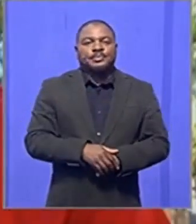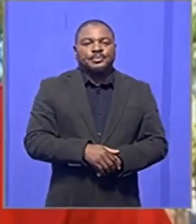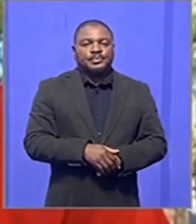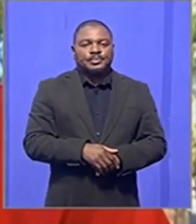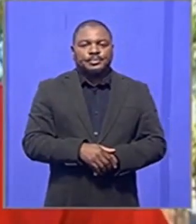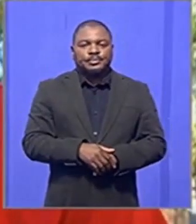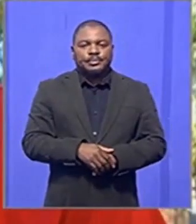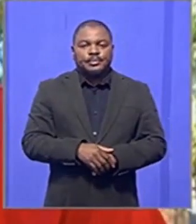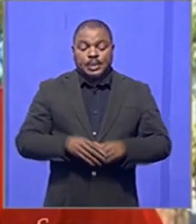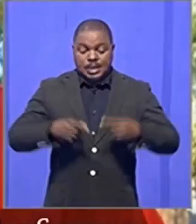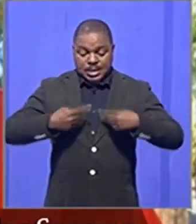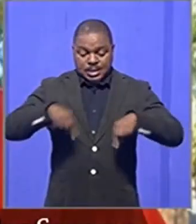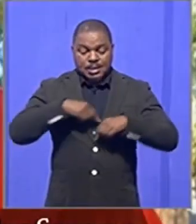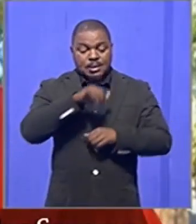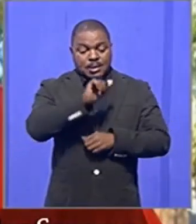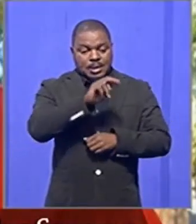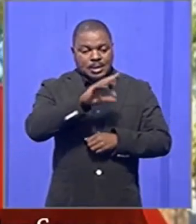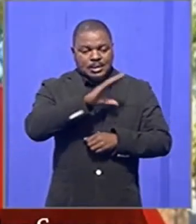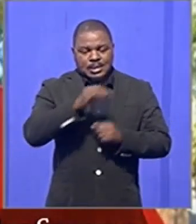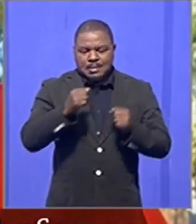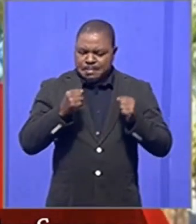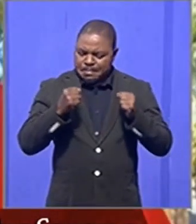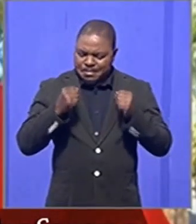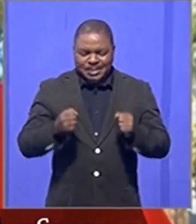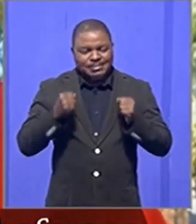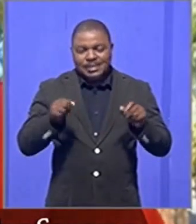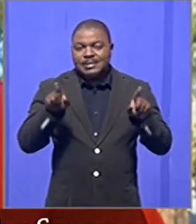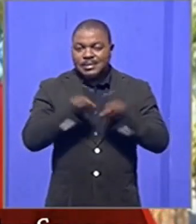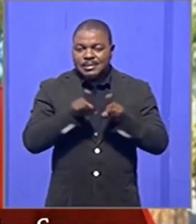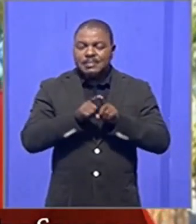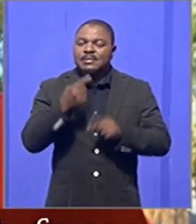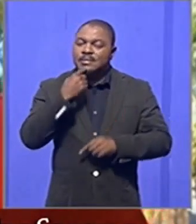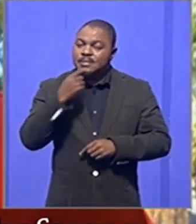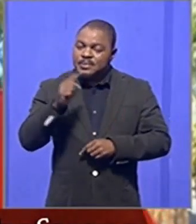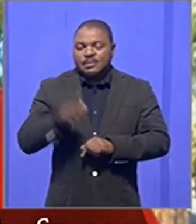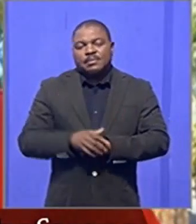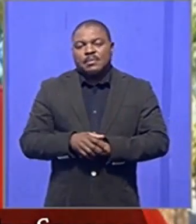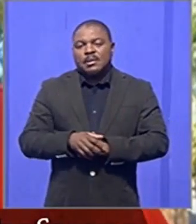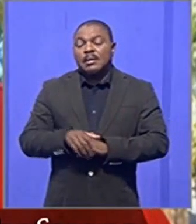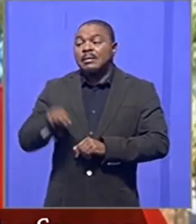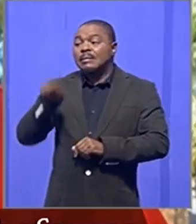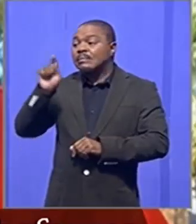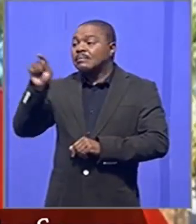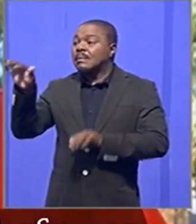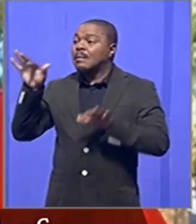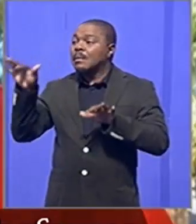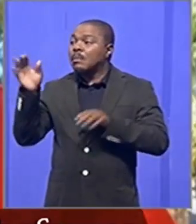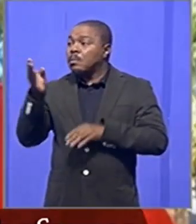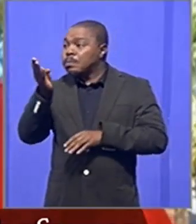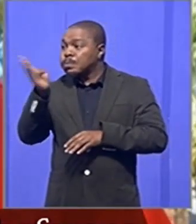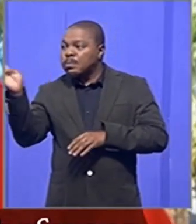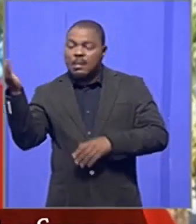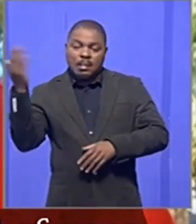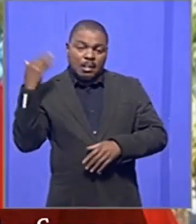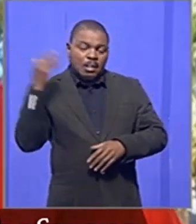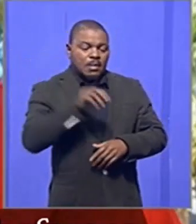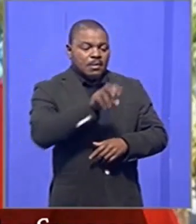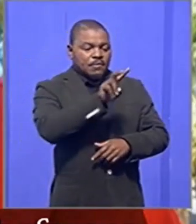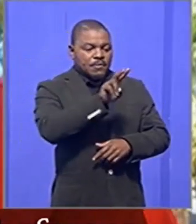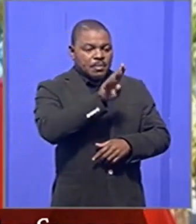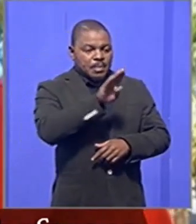Re nabela ka ANC stand sa rena se a change ke sona sela sa maloba la maabane re re ka moka batho ba le gore ba tšere toka ka